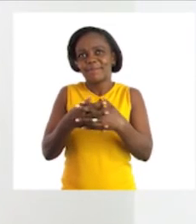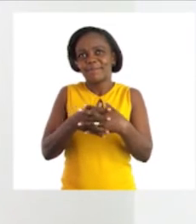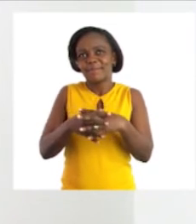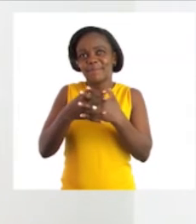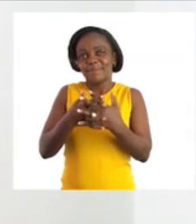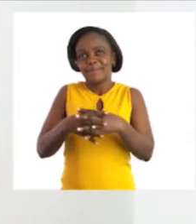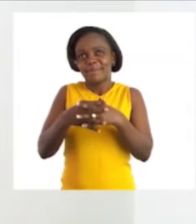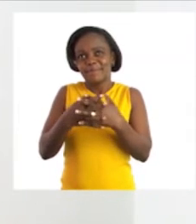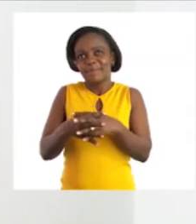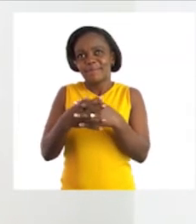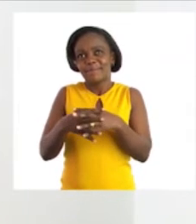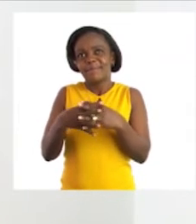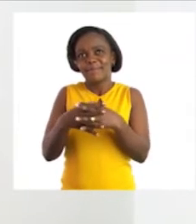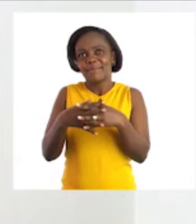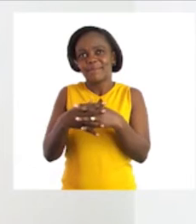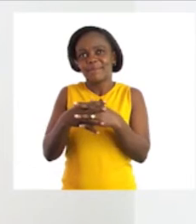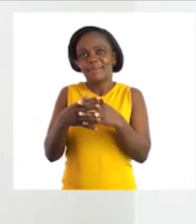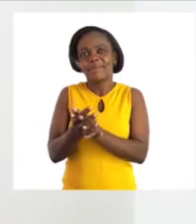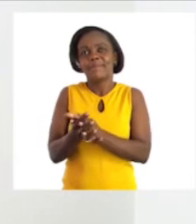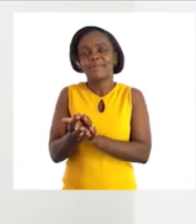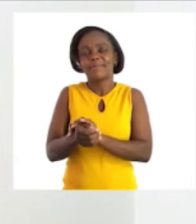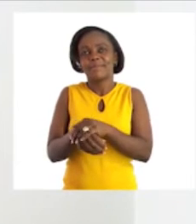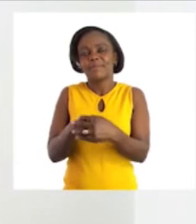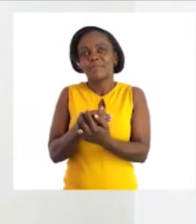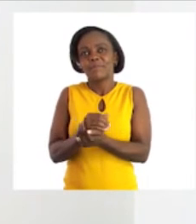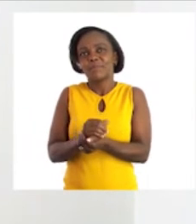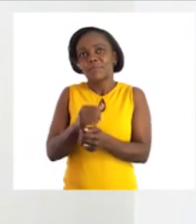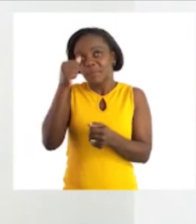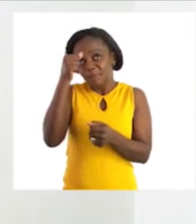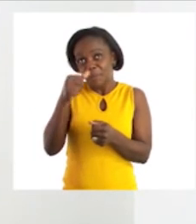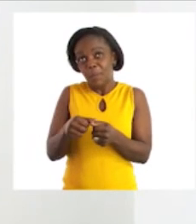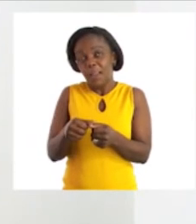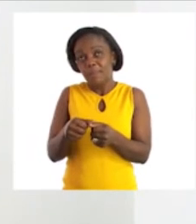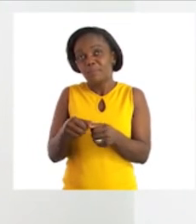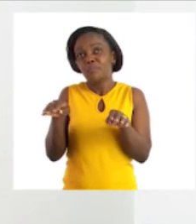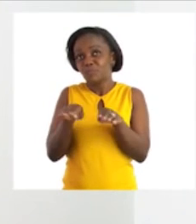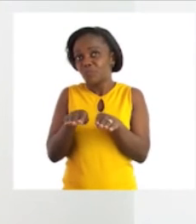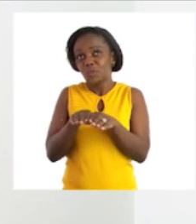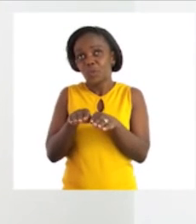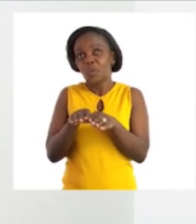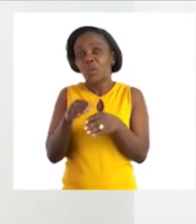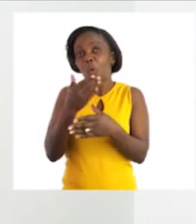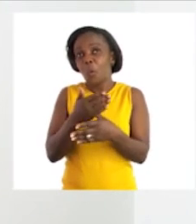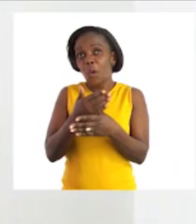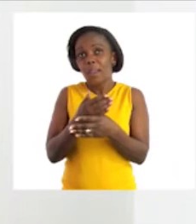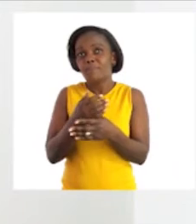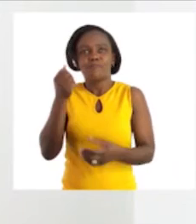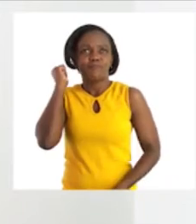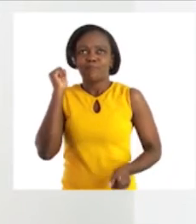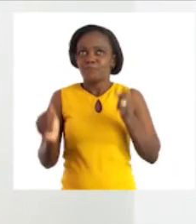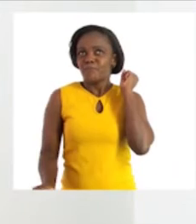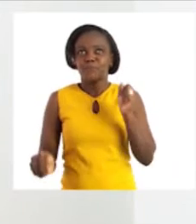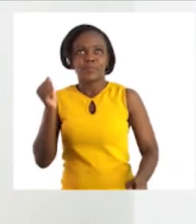wonderful. That is wonderful. There you go. But you must remember to do your work and you must play, be active so that